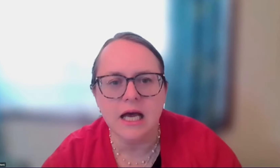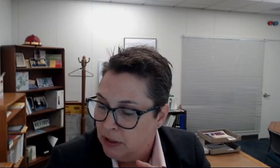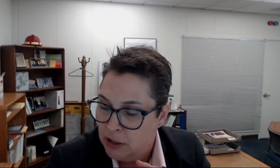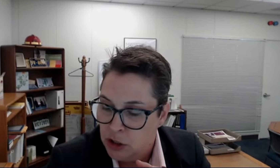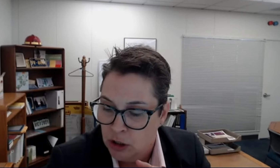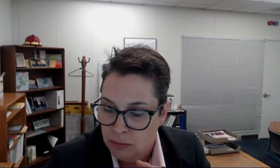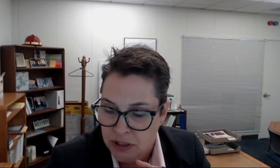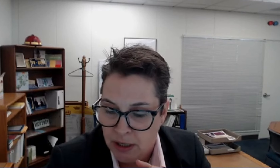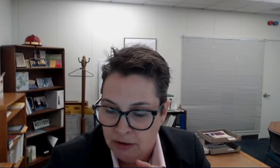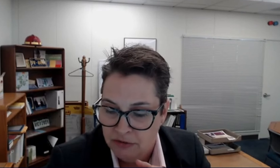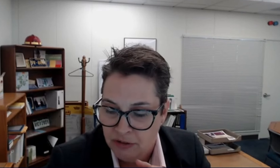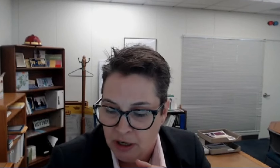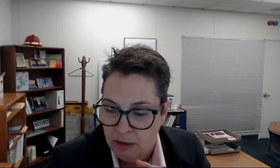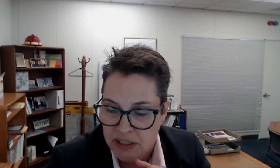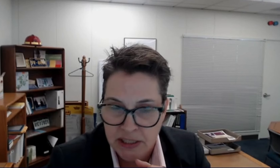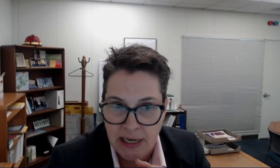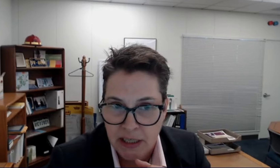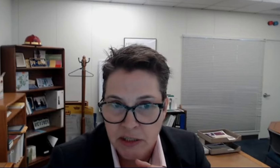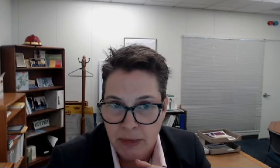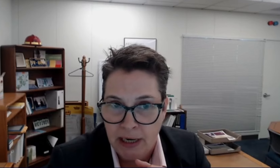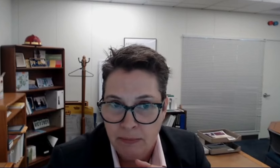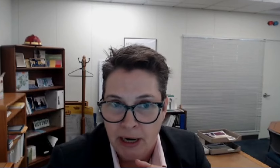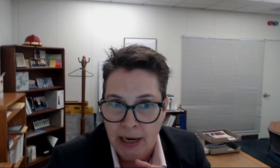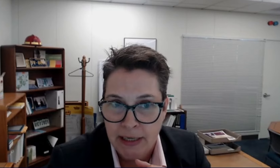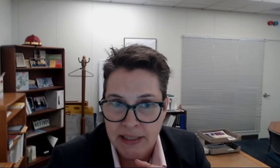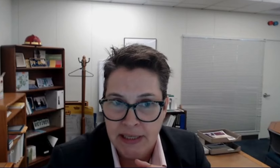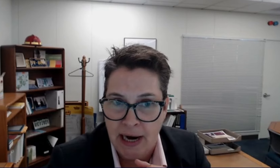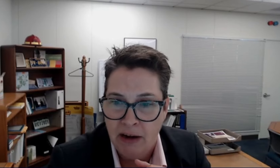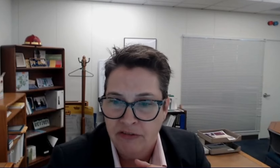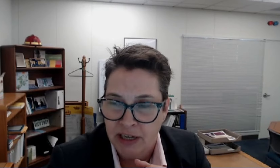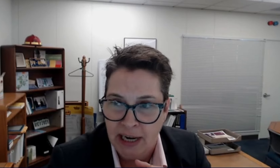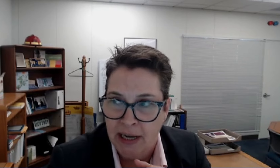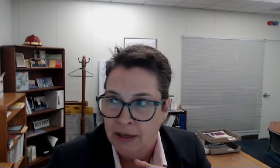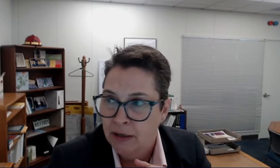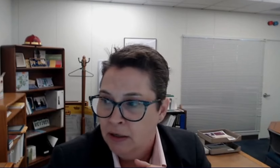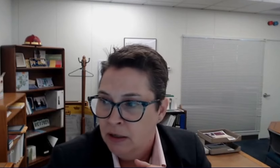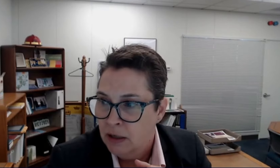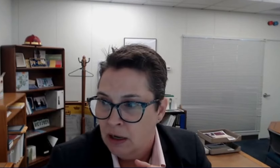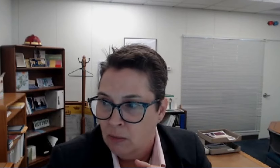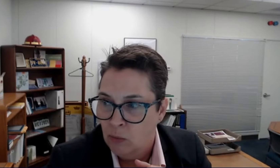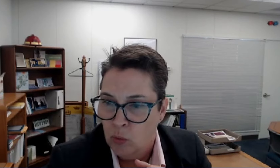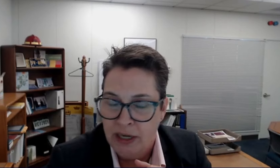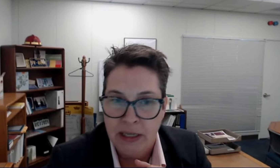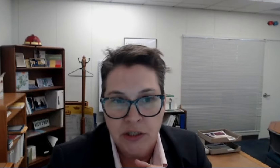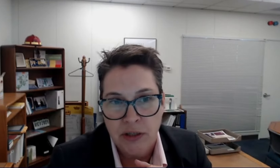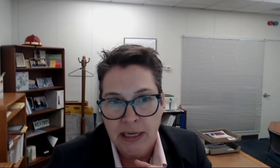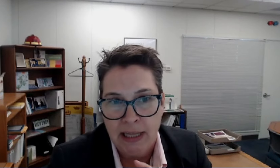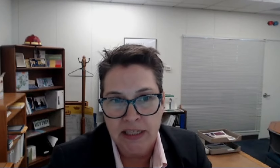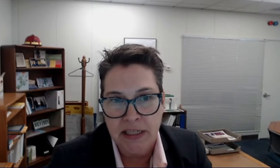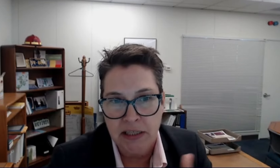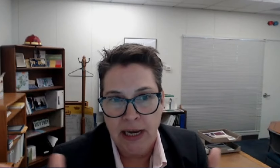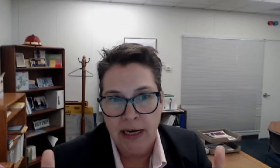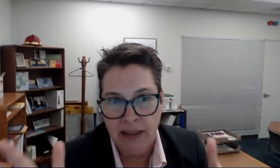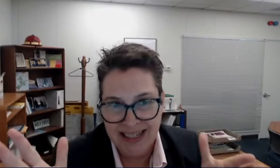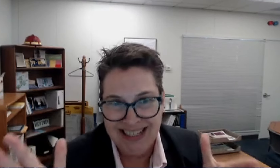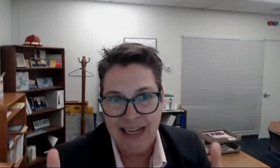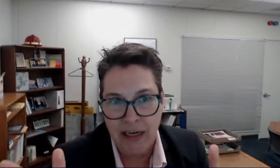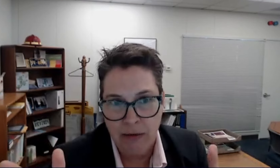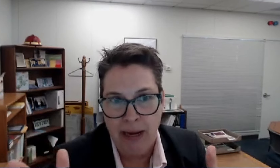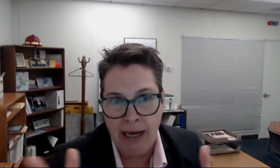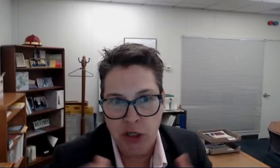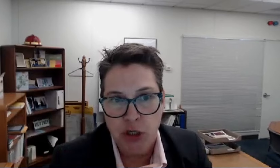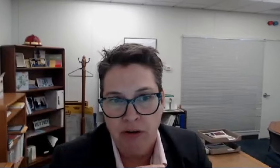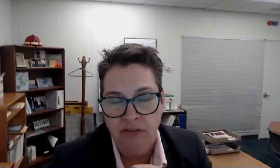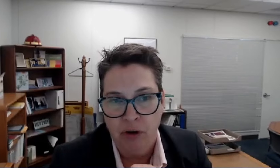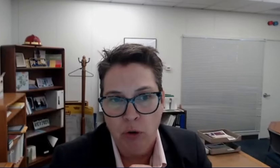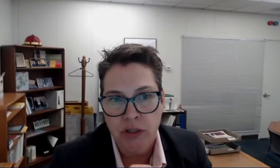mid-90s. In terms of mistakes made by staff, again, we didn't do the analysis yet on this